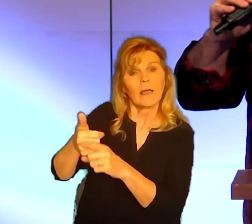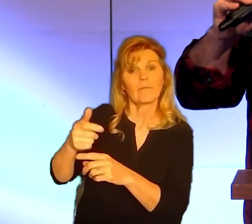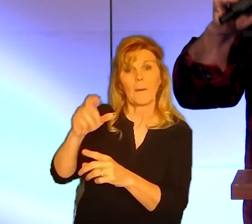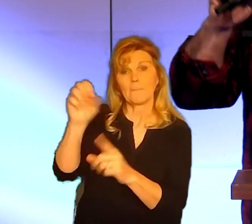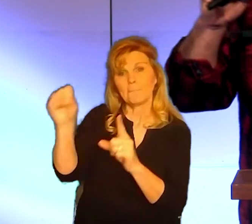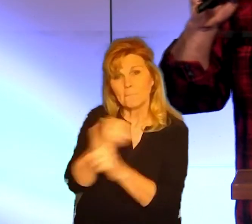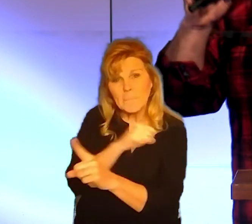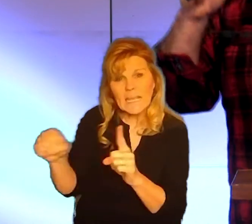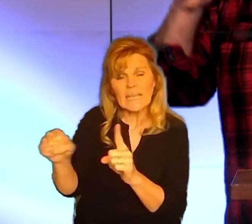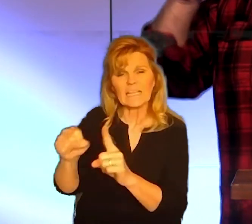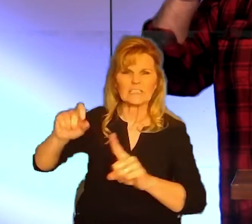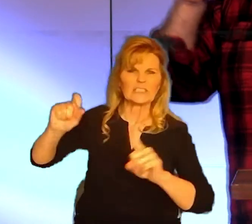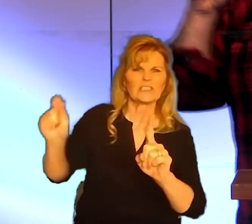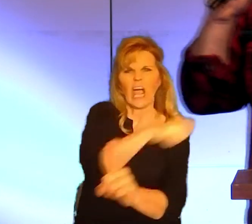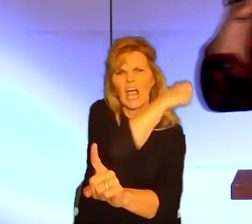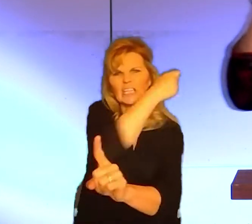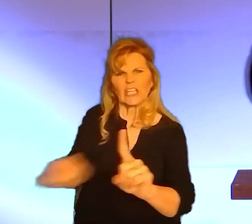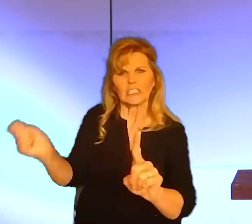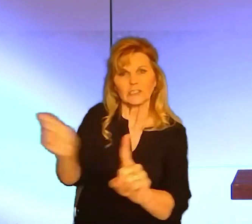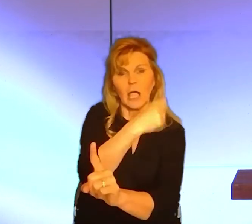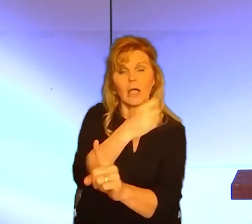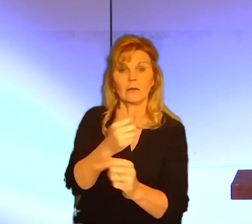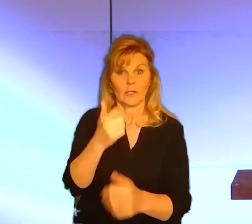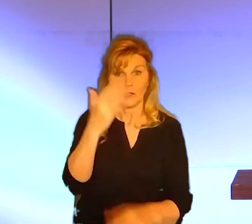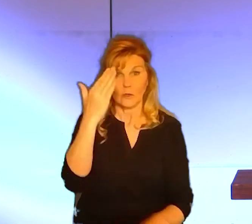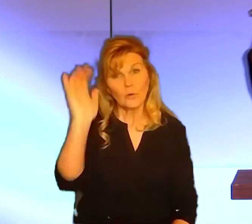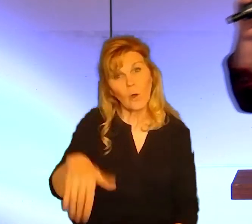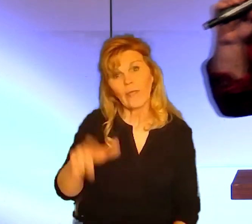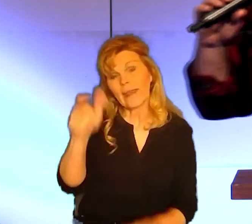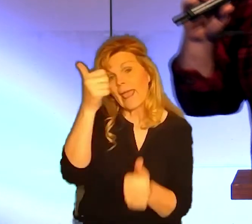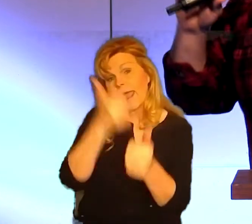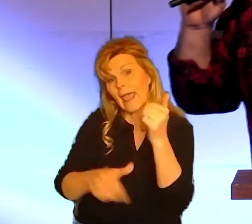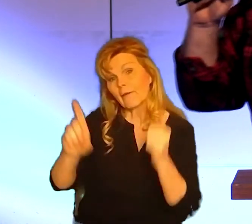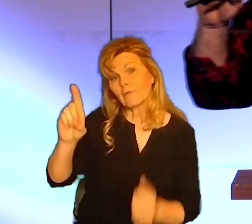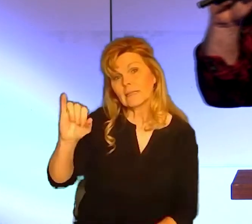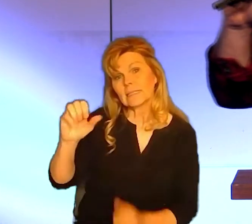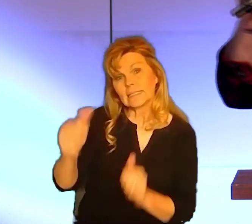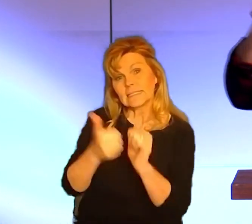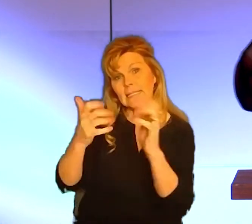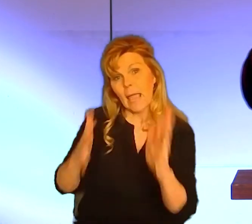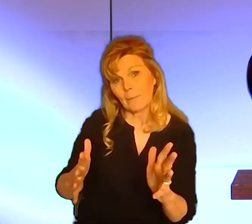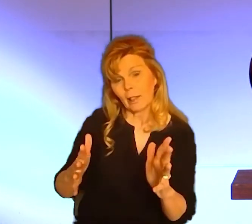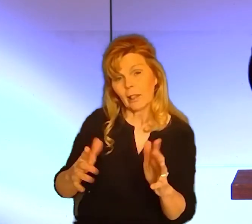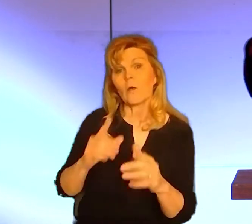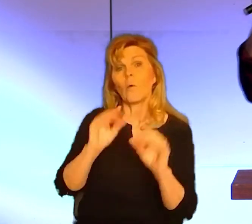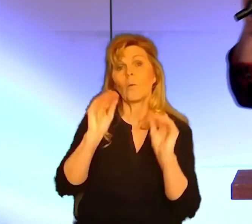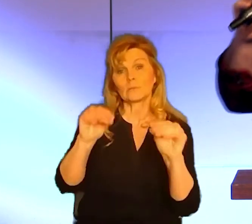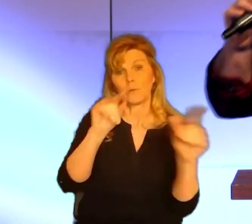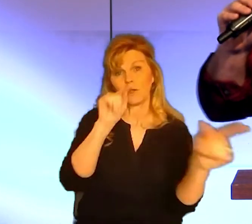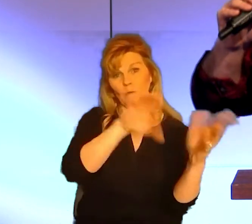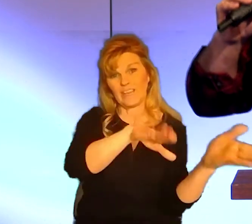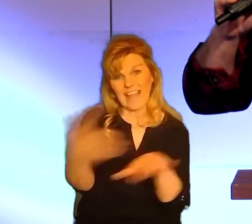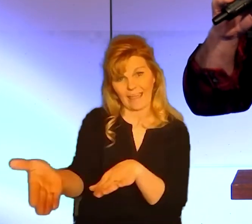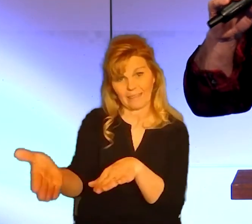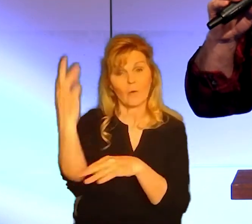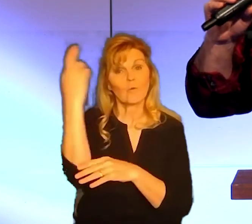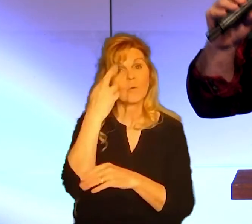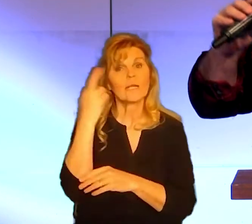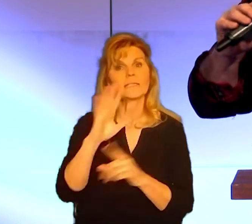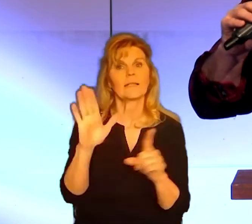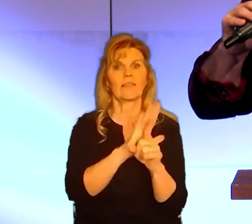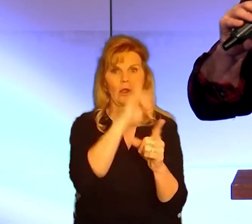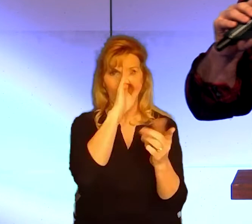mean, every single disciple was put to death because of their faith.